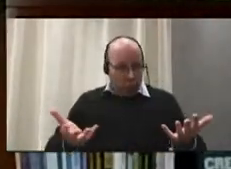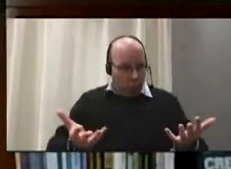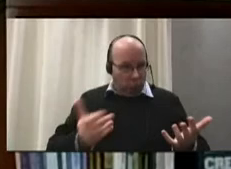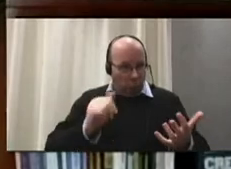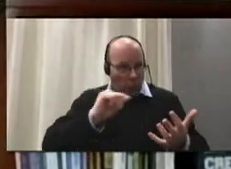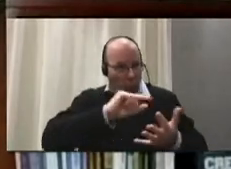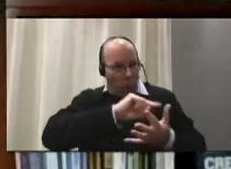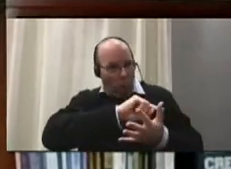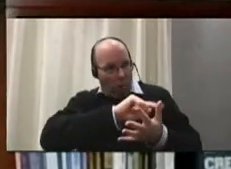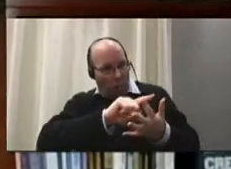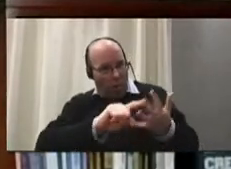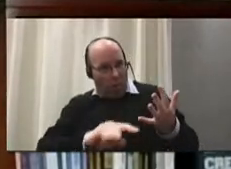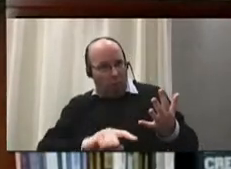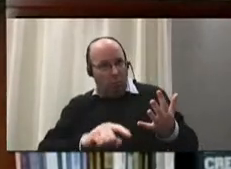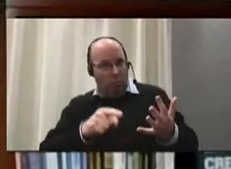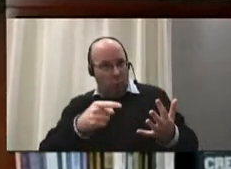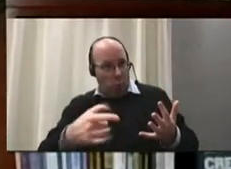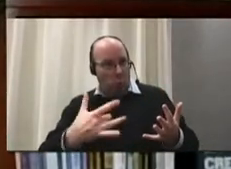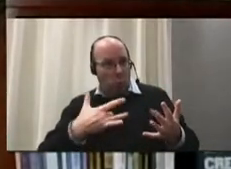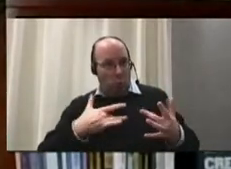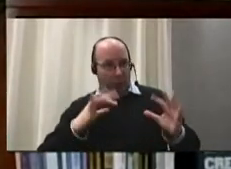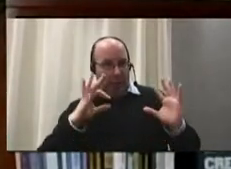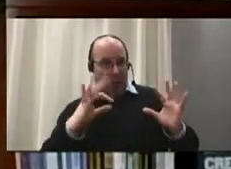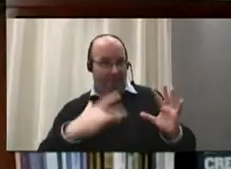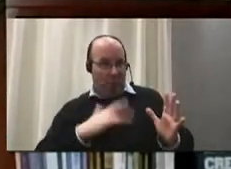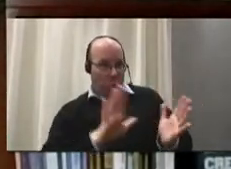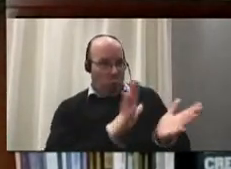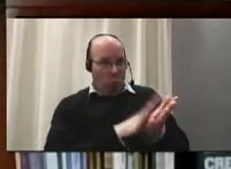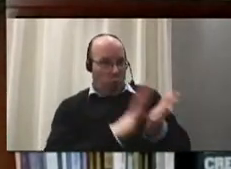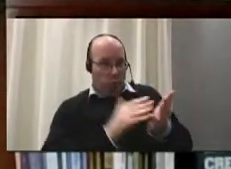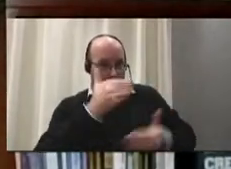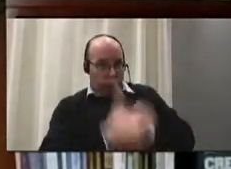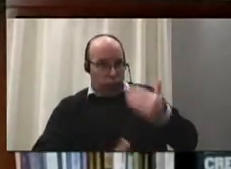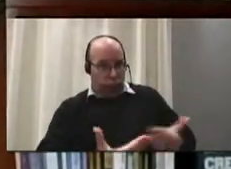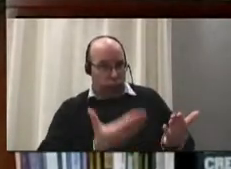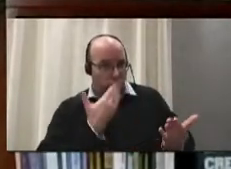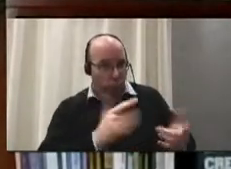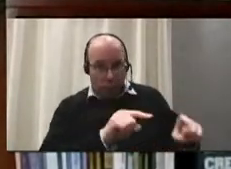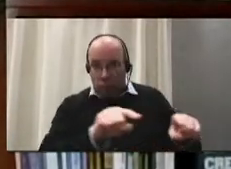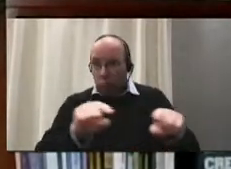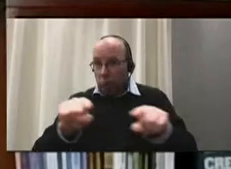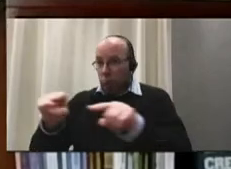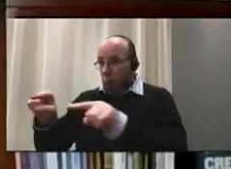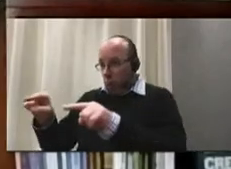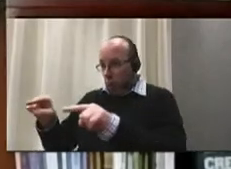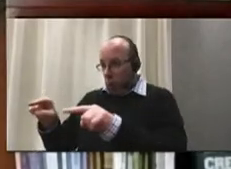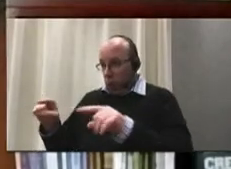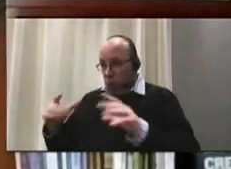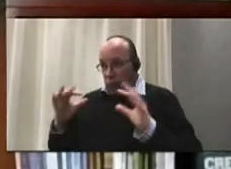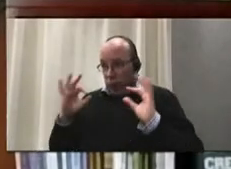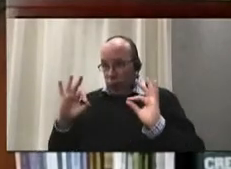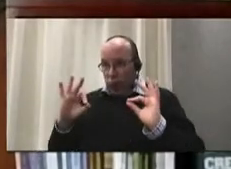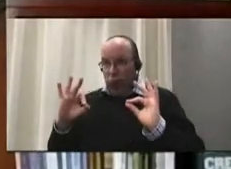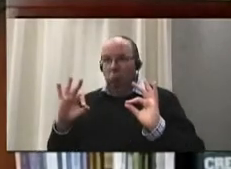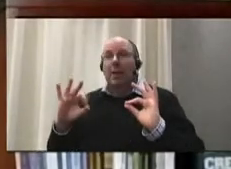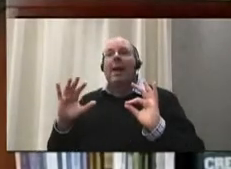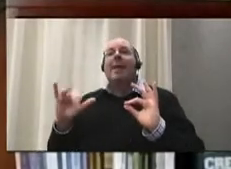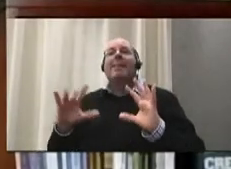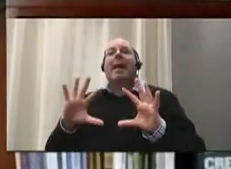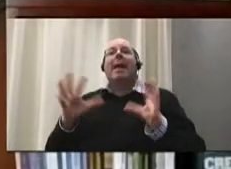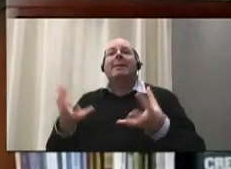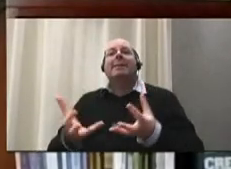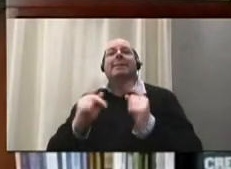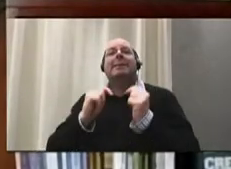us functioning at a level in which we can or we should not function? And so that team has really been critical. We